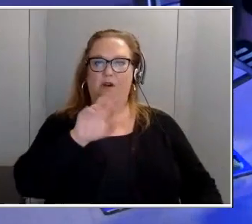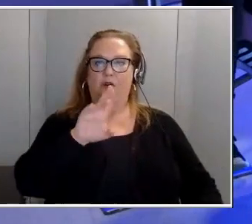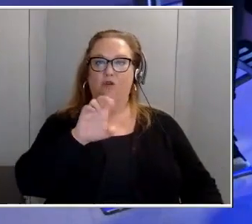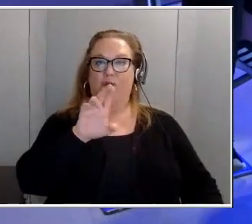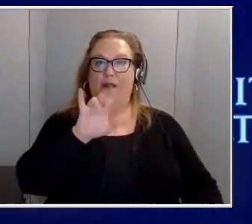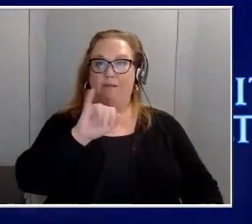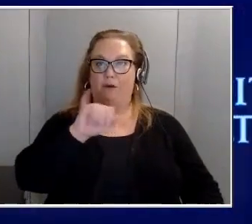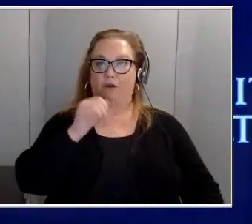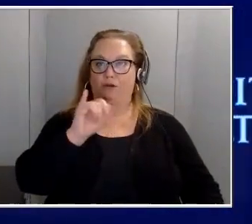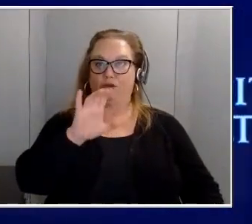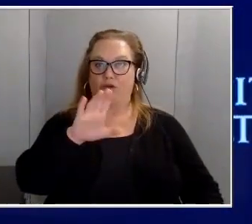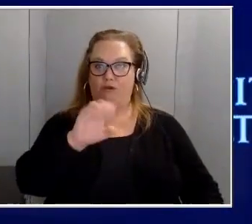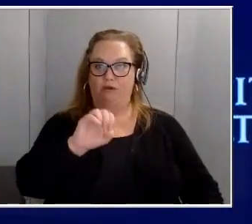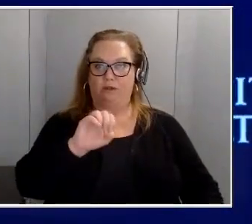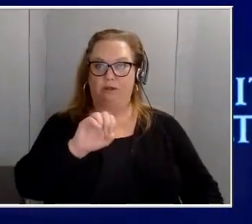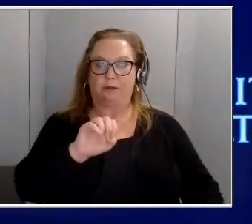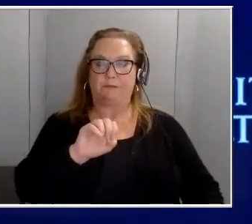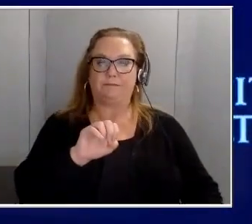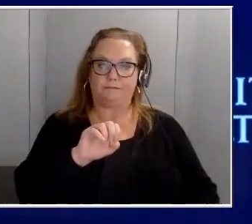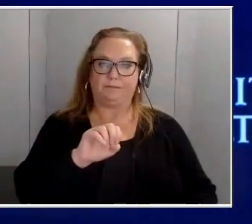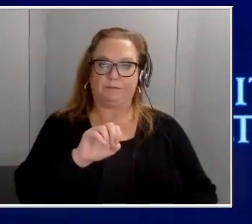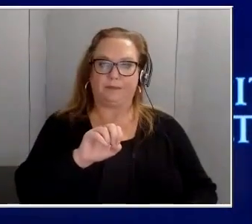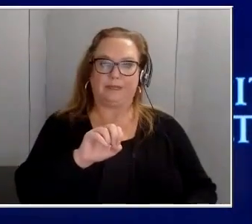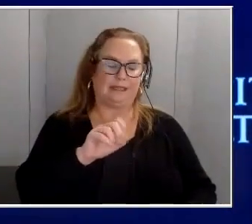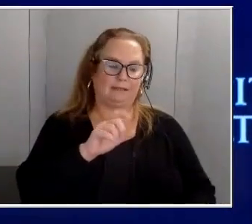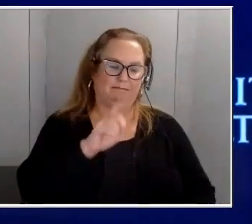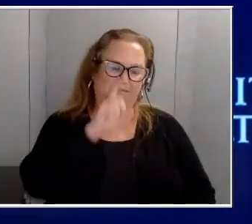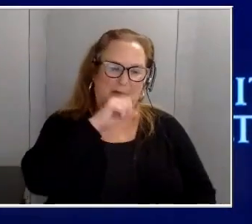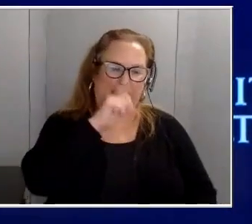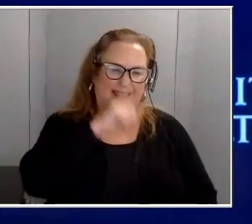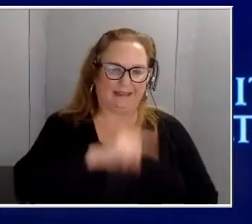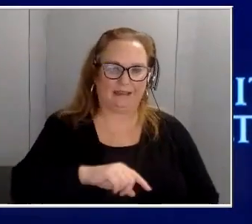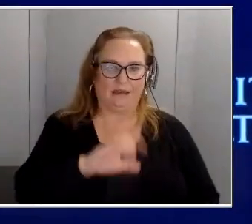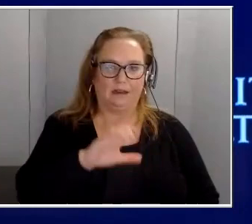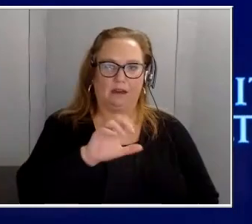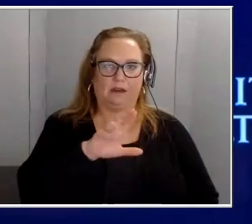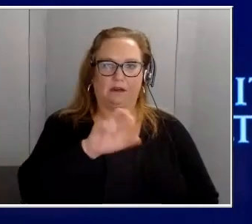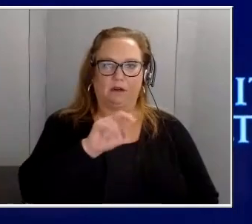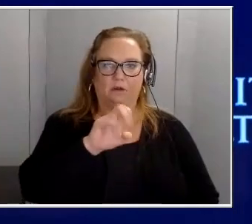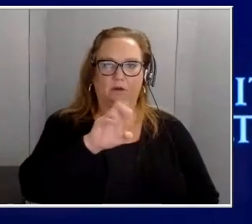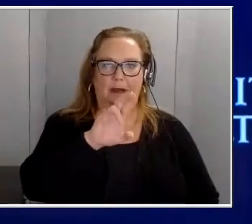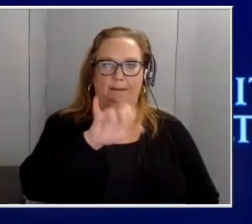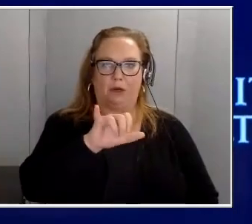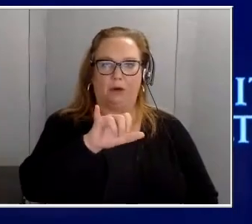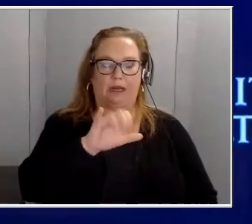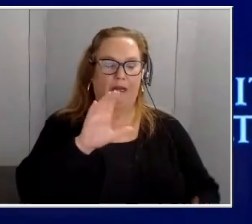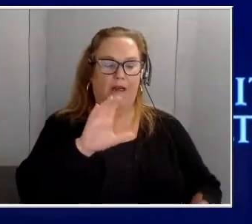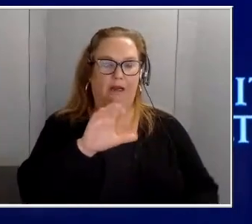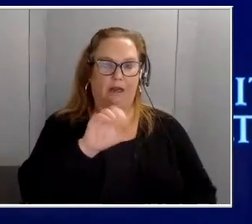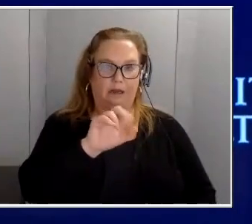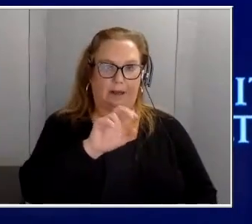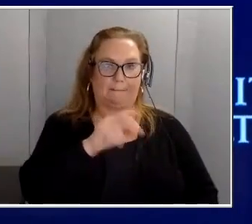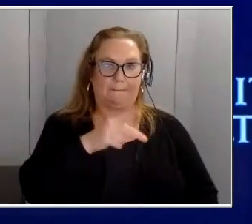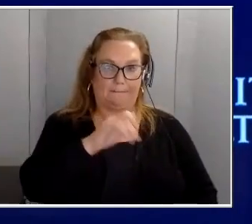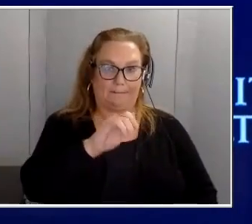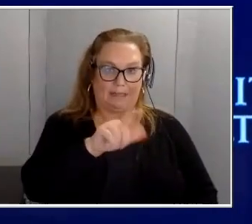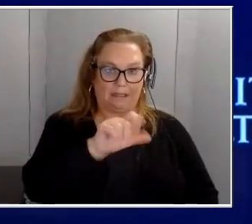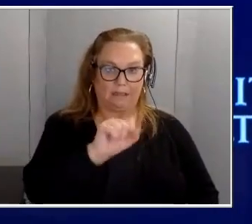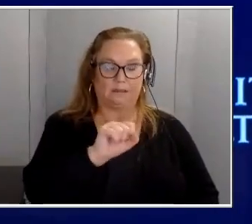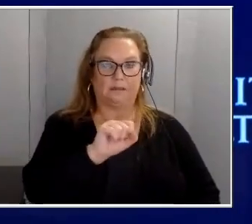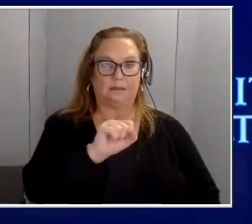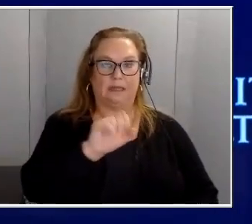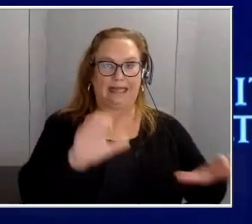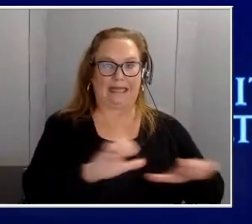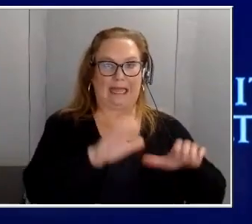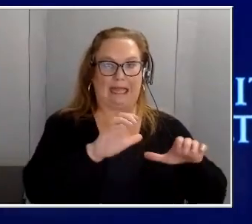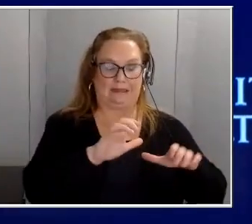So cranberry juice, that's actually a common myth. Okay. Cranberry in a concentrated form, so cranberry pills, the active